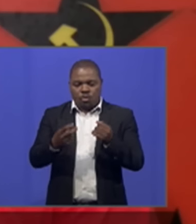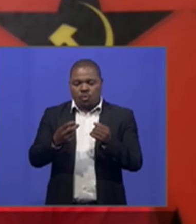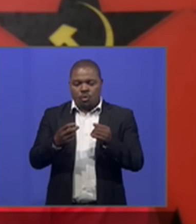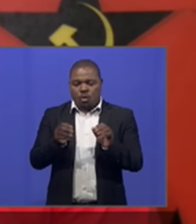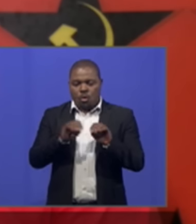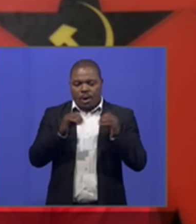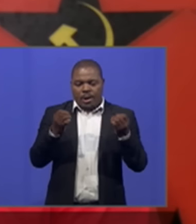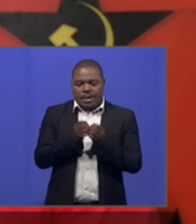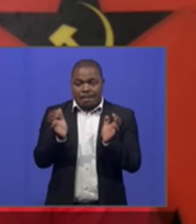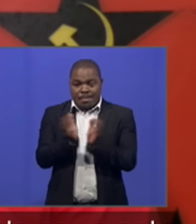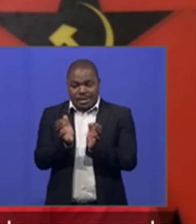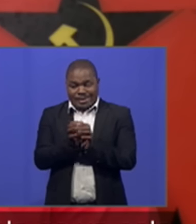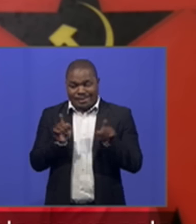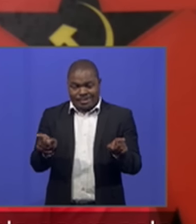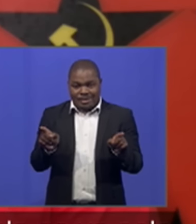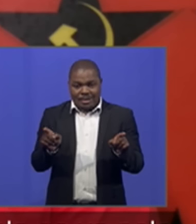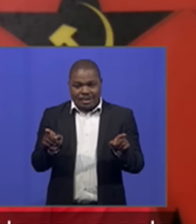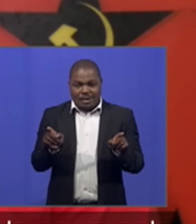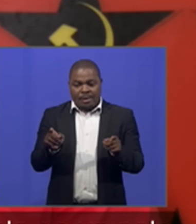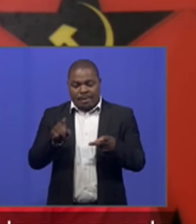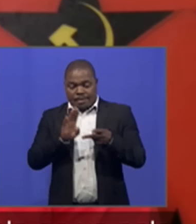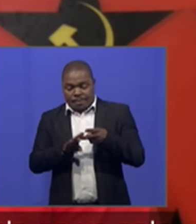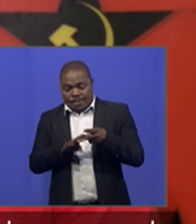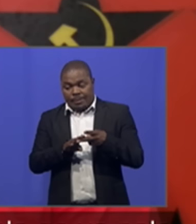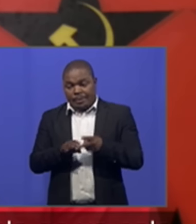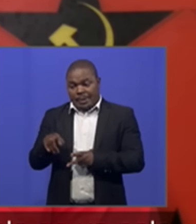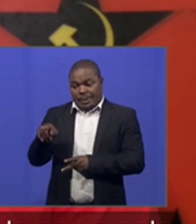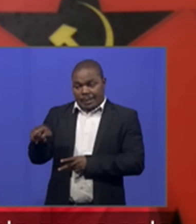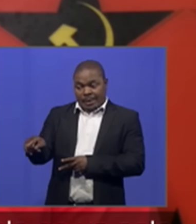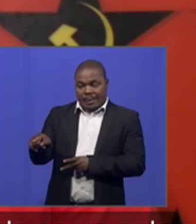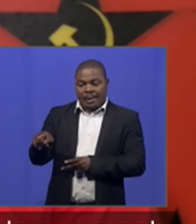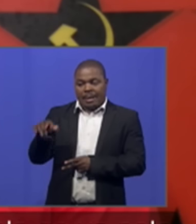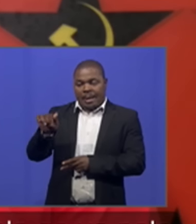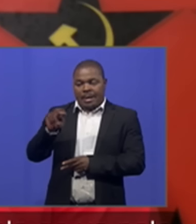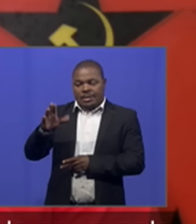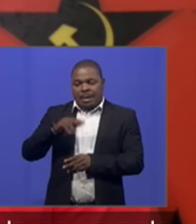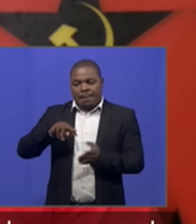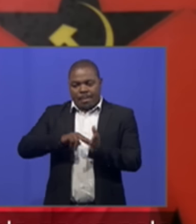effect that the ANC is planning this punitive,